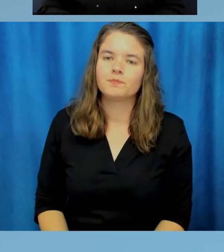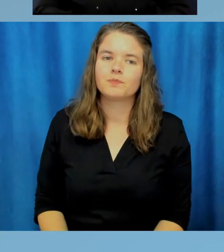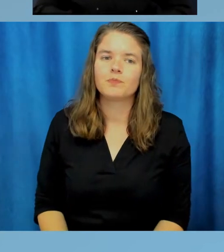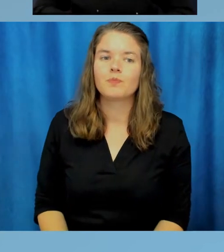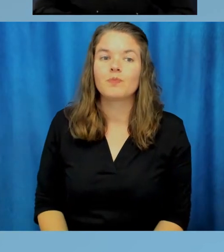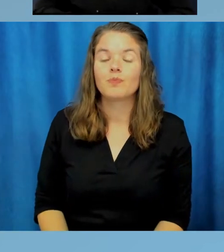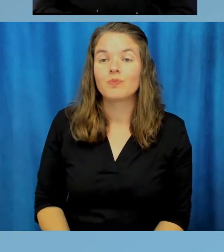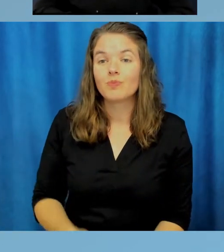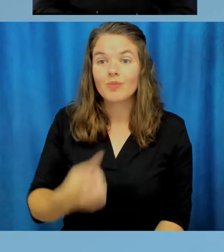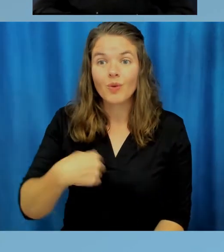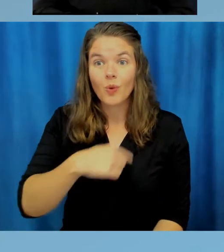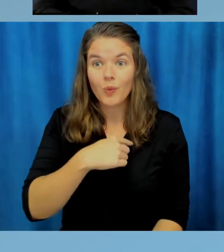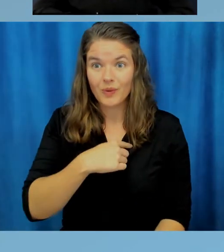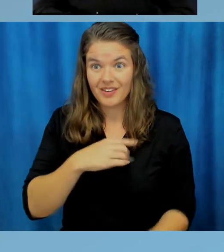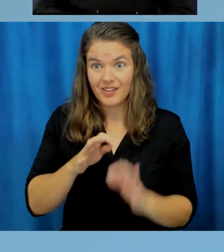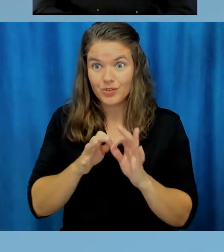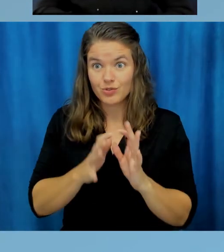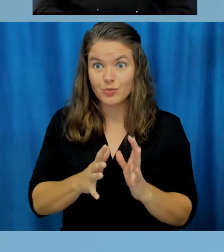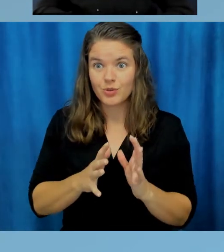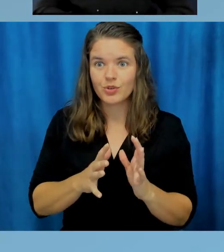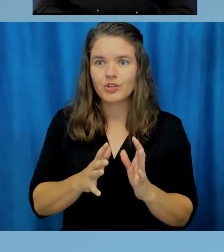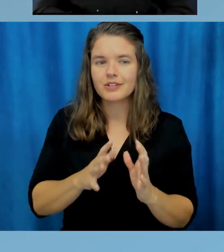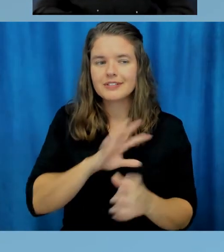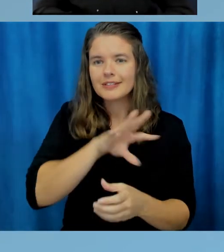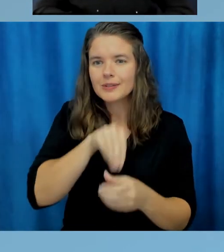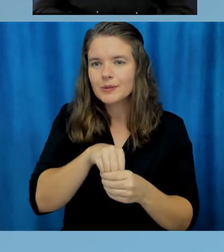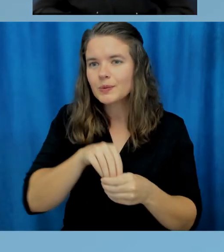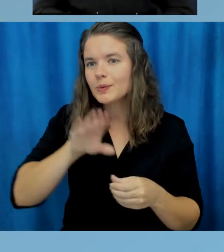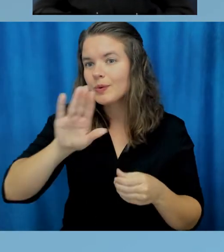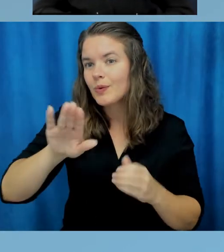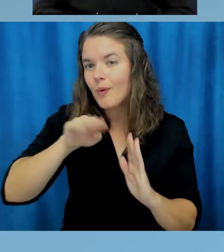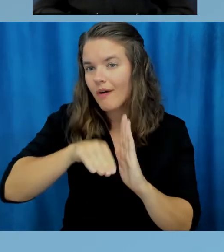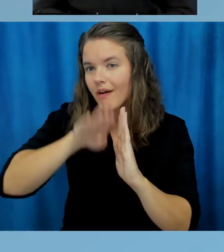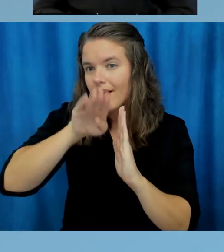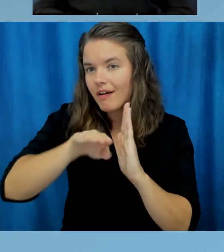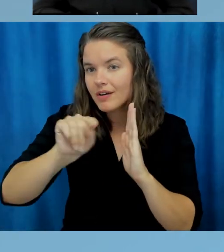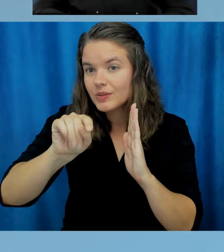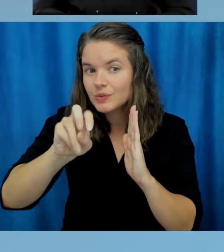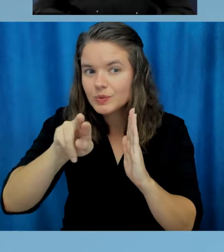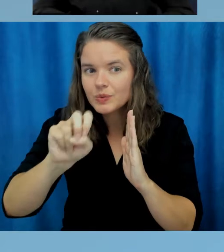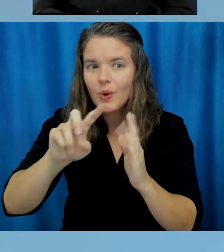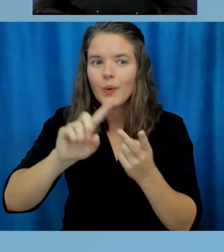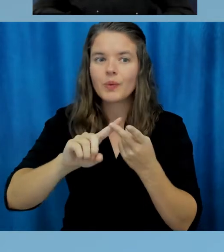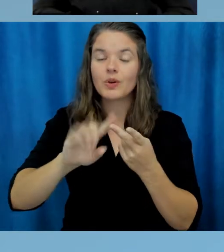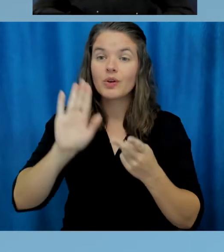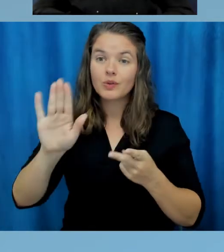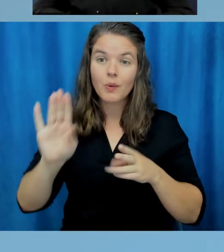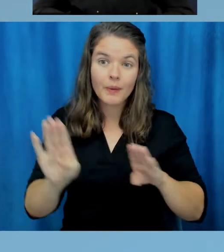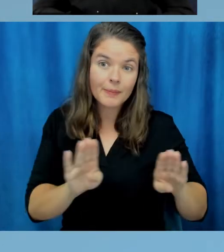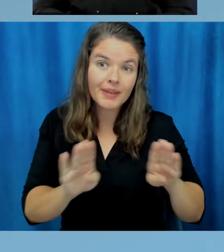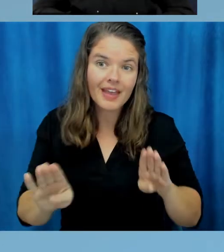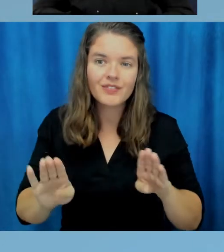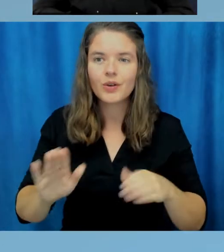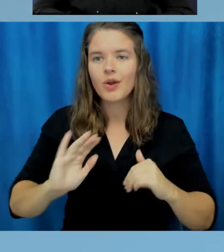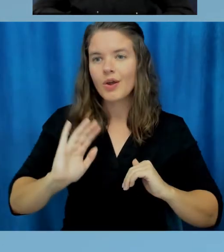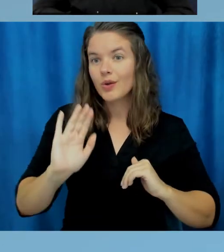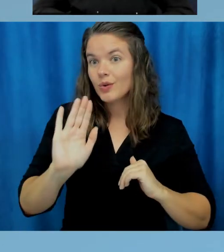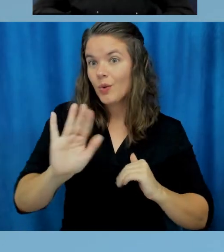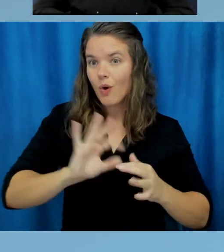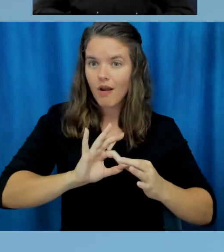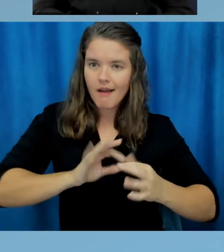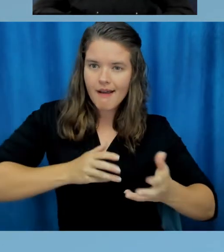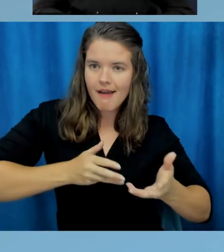We encompass your tone, your pace, your mannerisms, your bedside manner, or